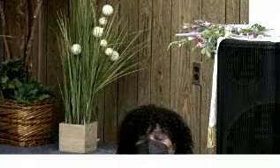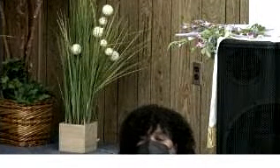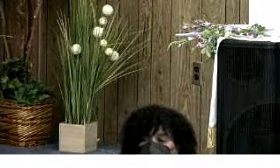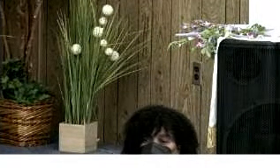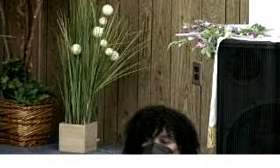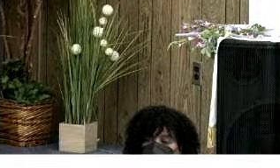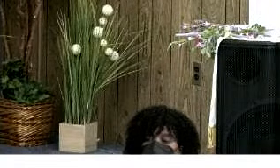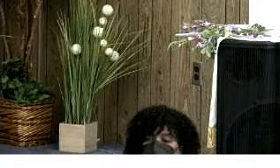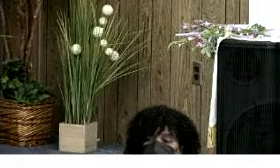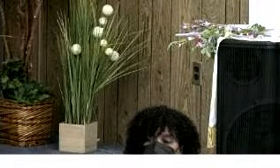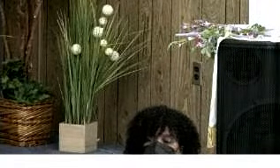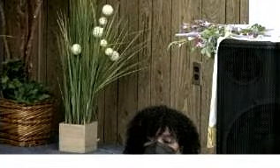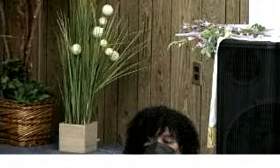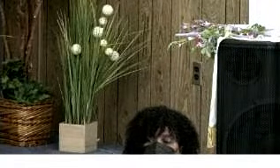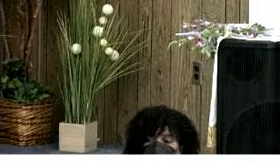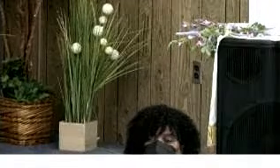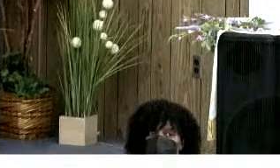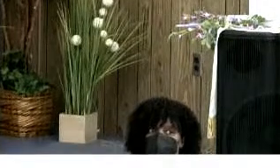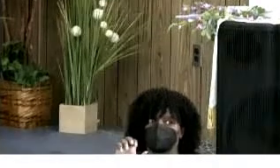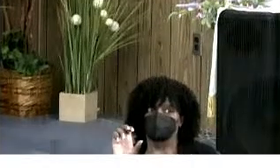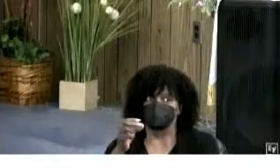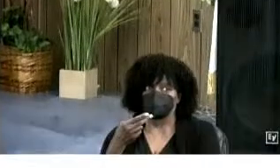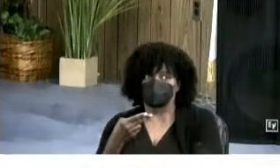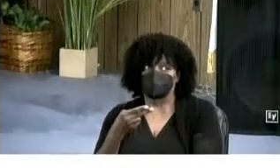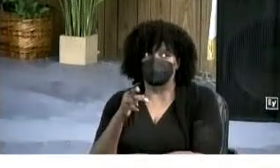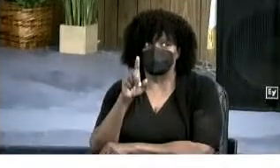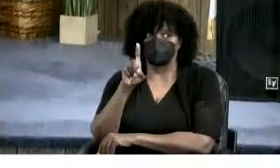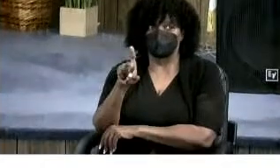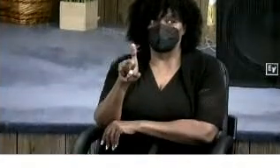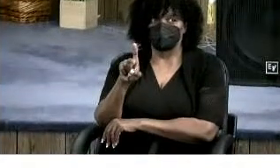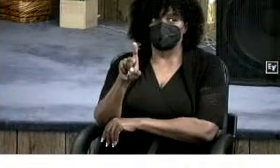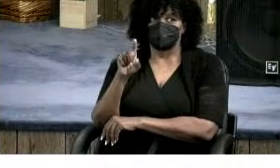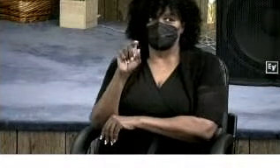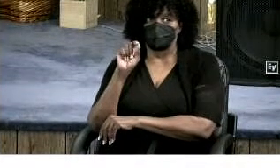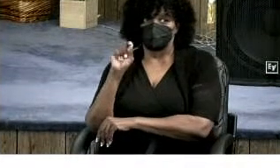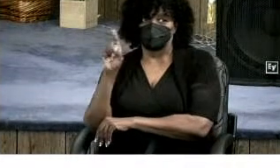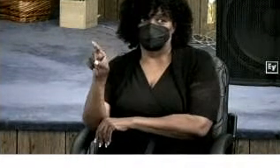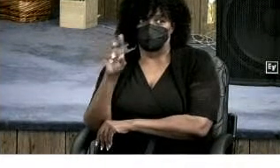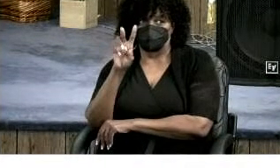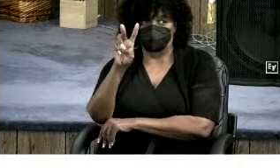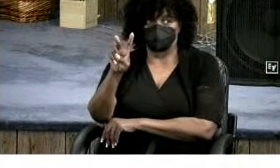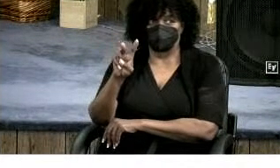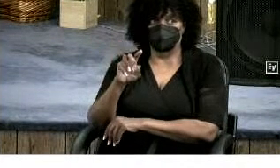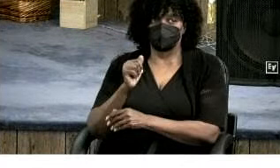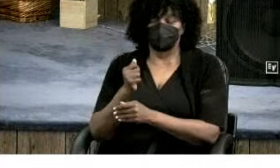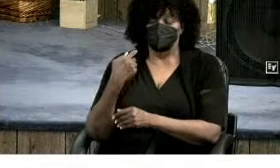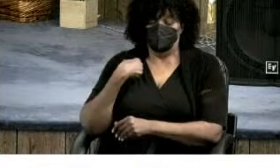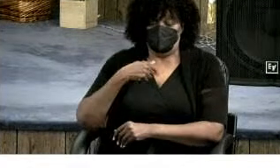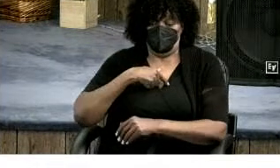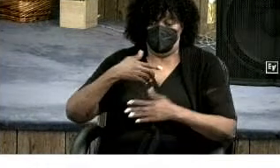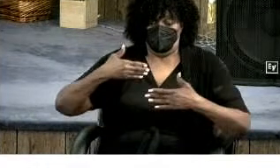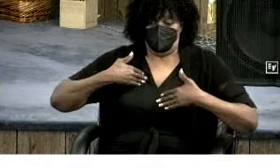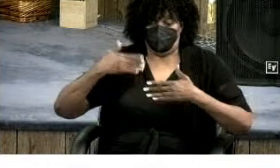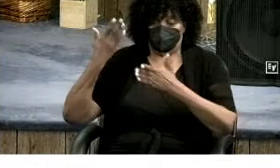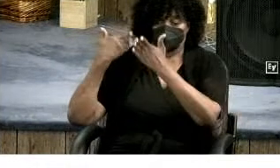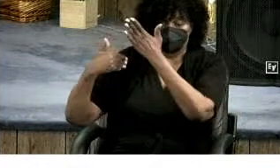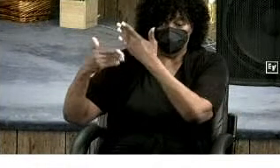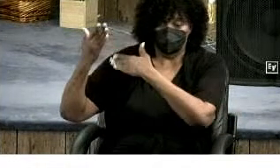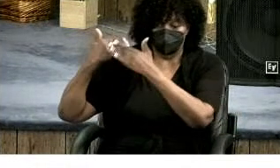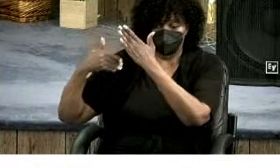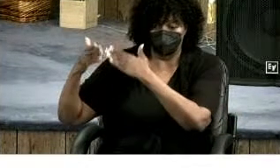We have an interesting situation. It's 455 BC, and we have now a